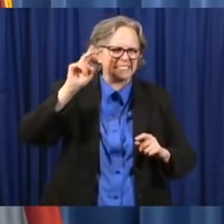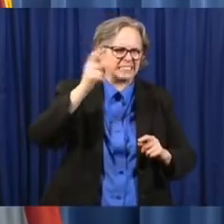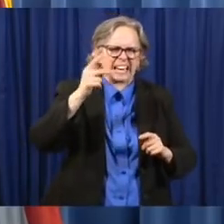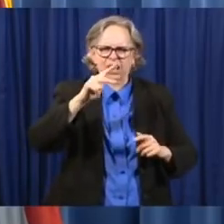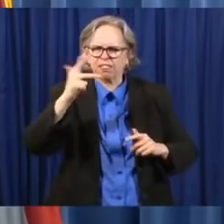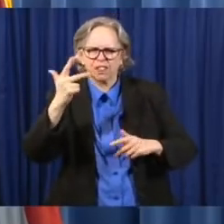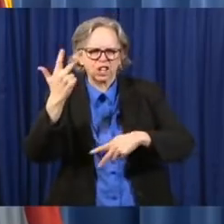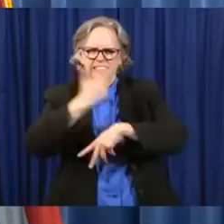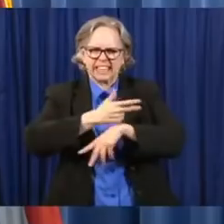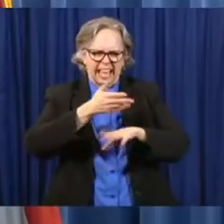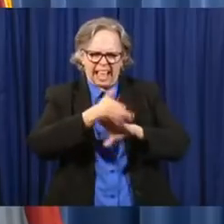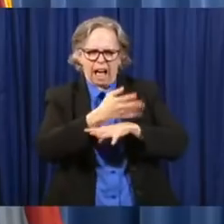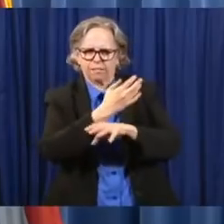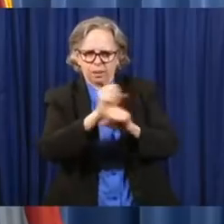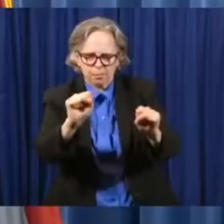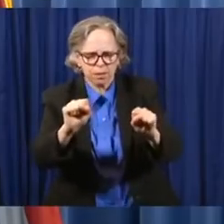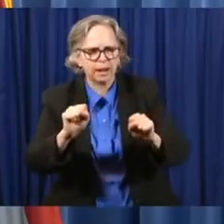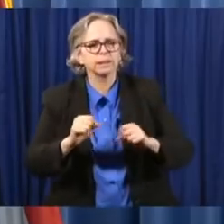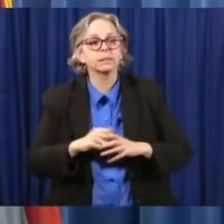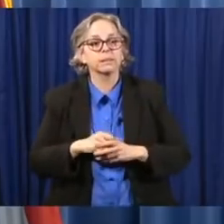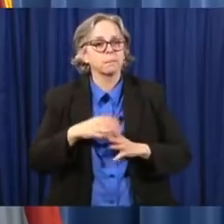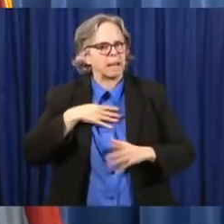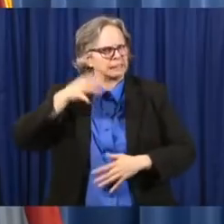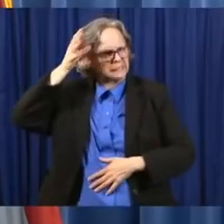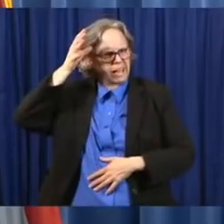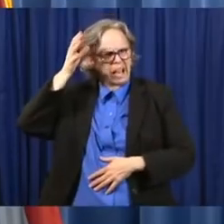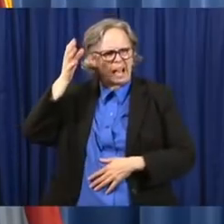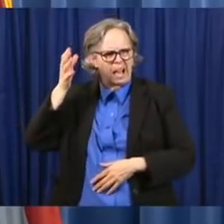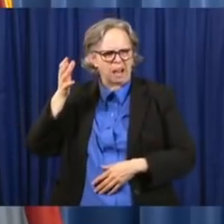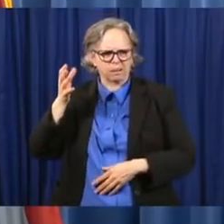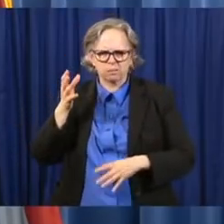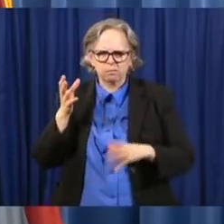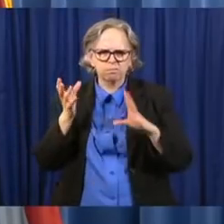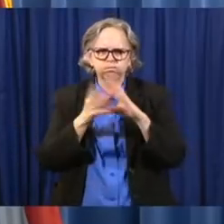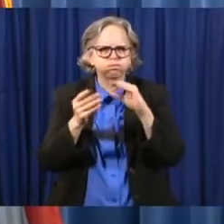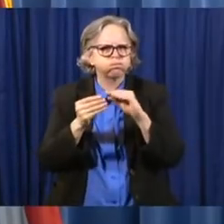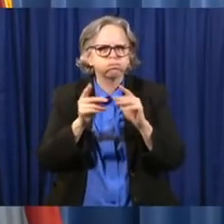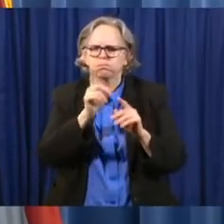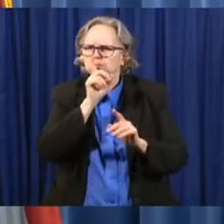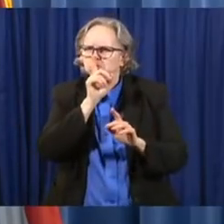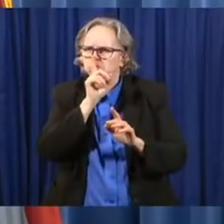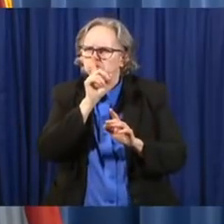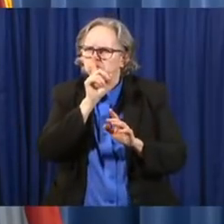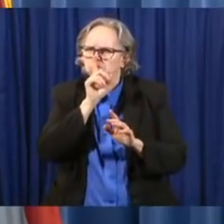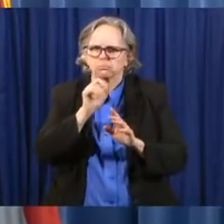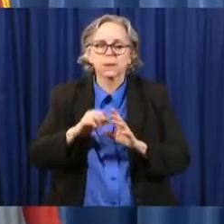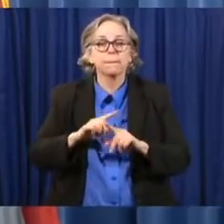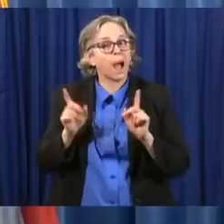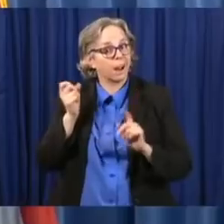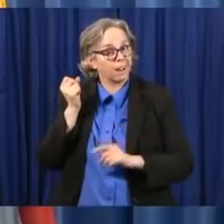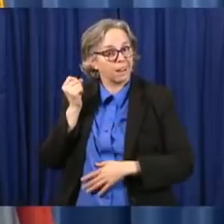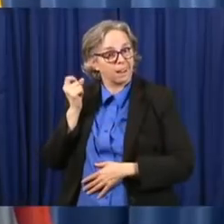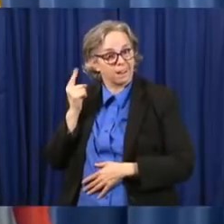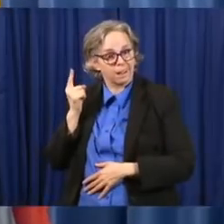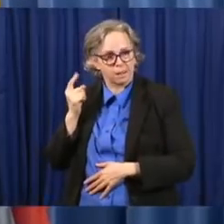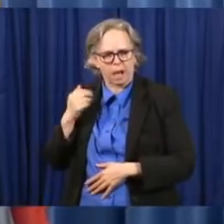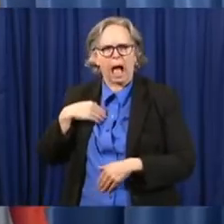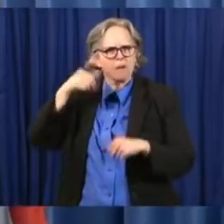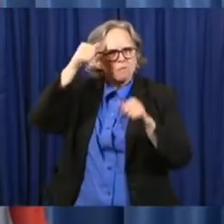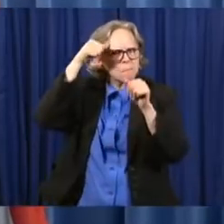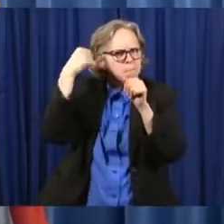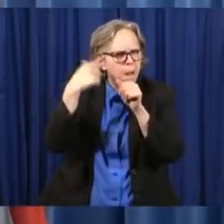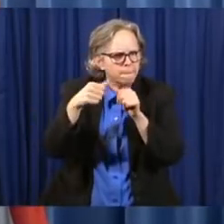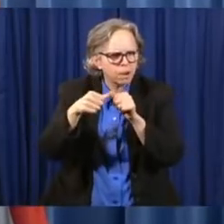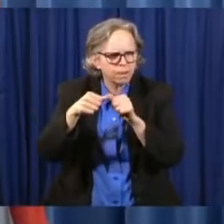that area. My dad did not talk a lot about the war, but I remember him telling me on numerous occasions